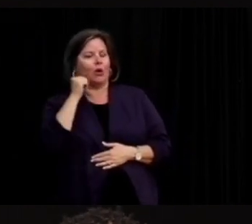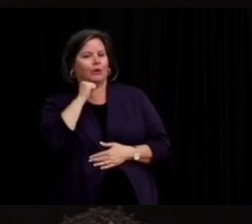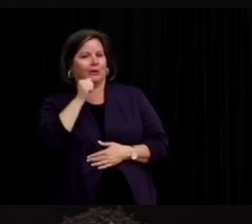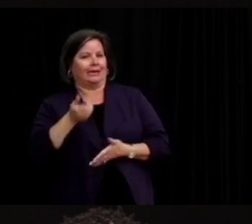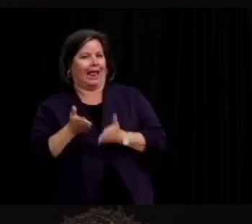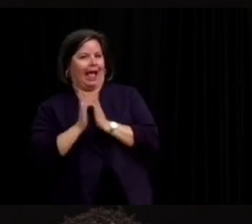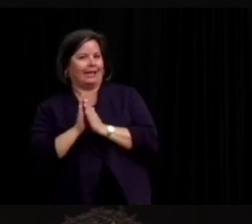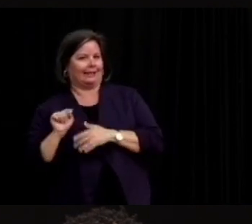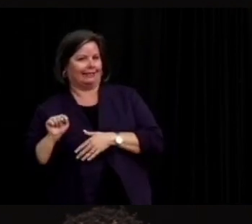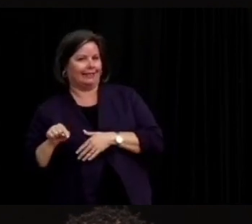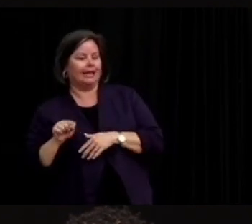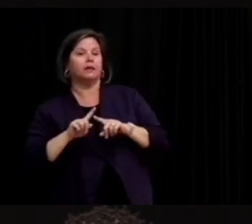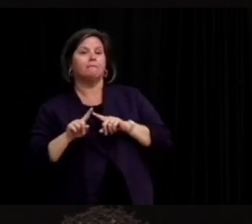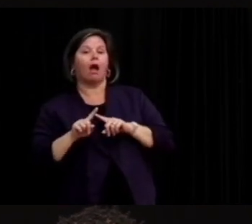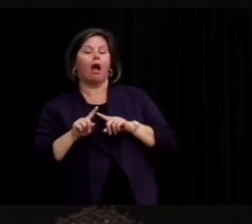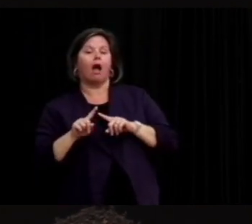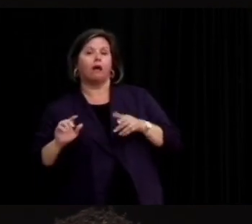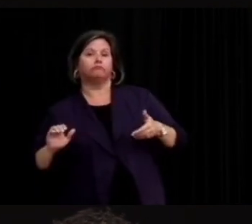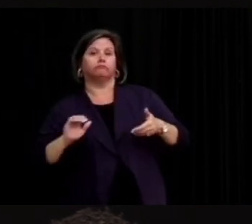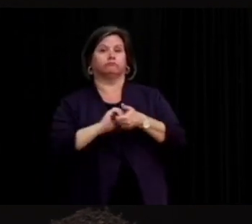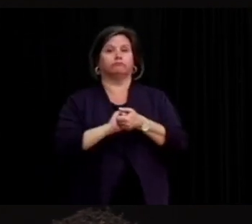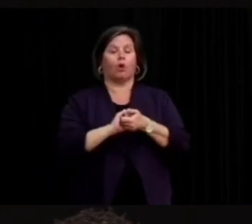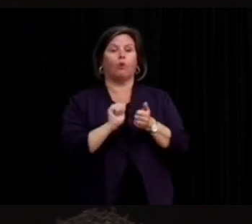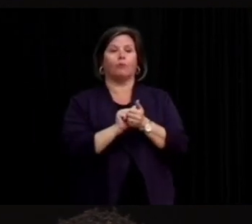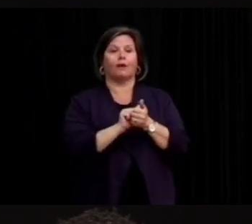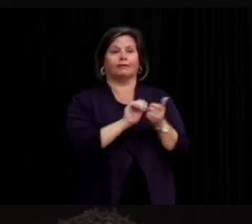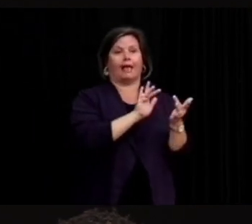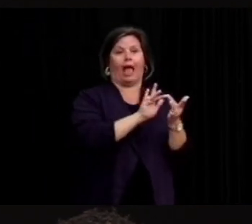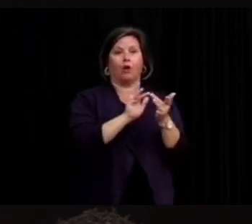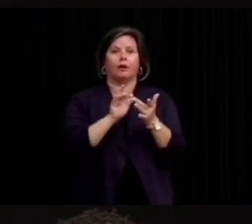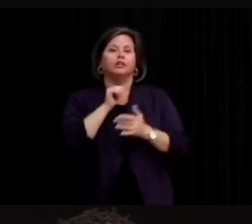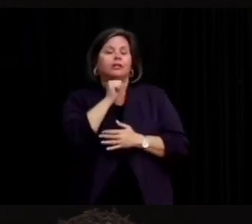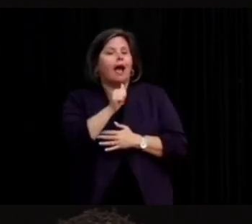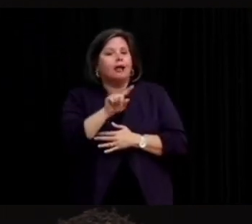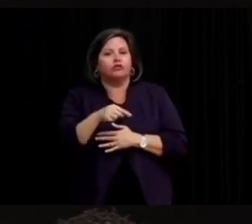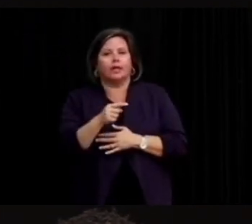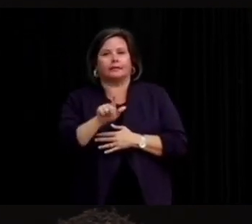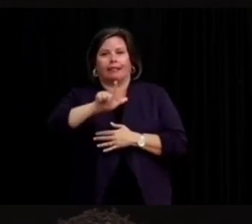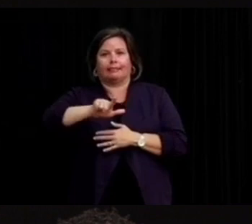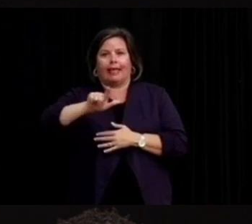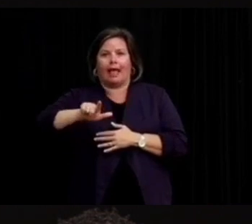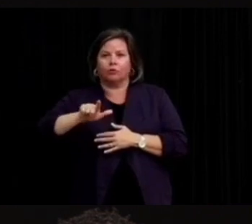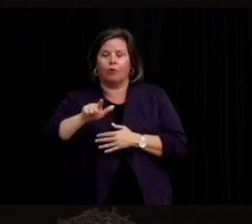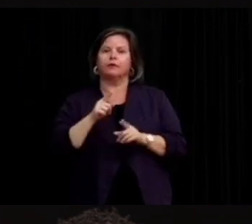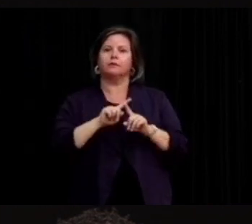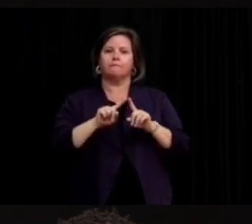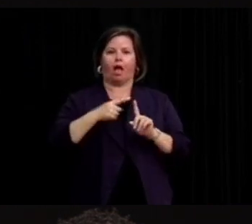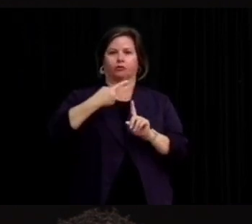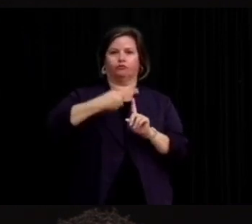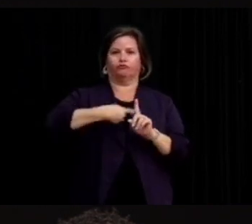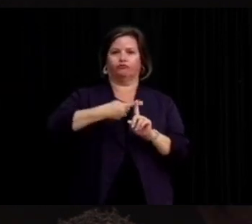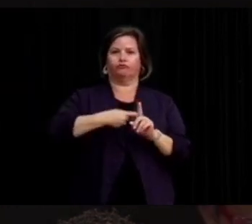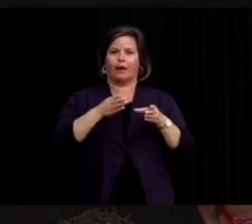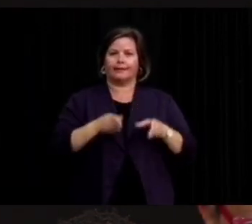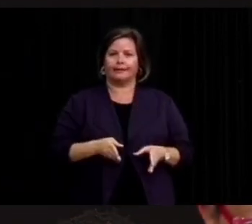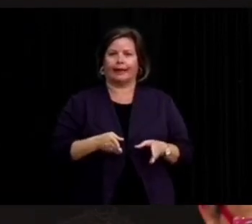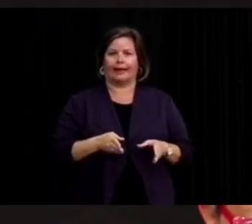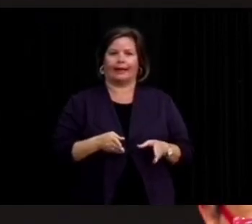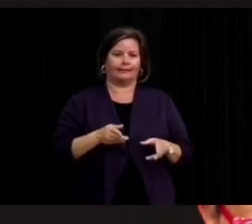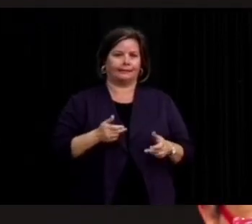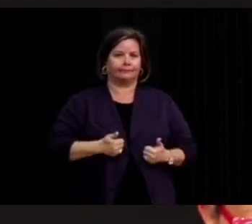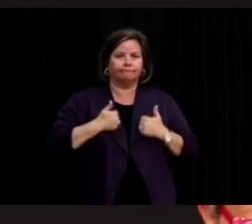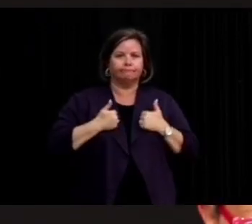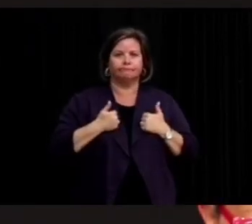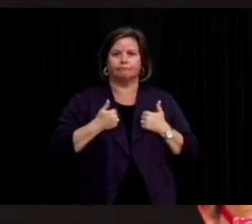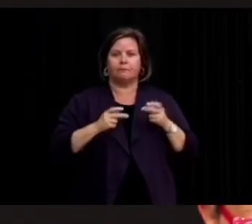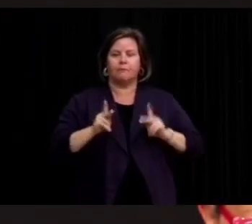knows, it's tied in also, we're doing the outreach not just with our landlords, but our residents. We're also expanding our resident advisory board